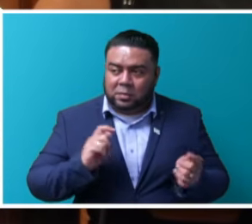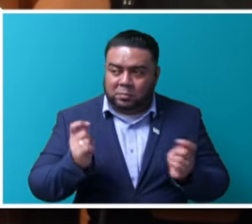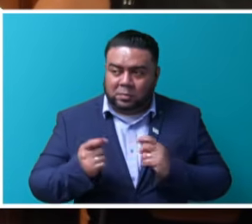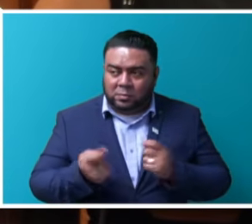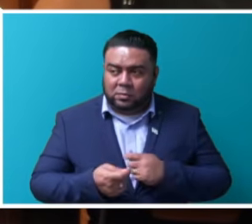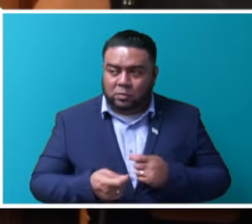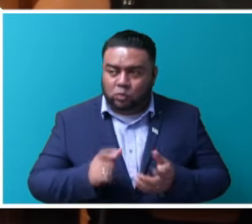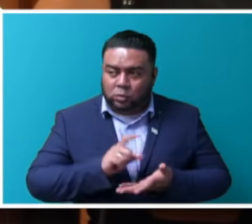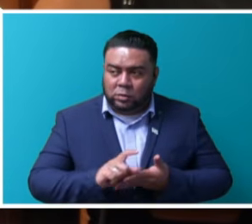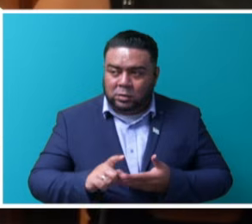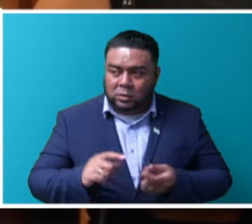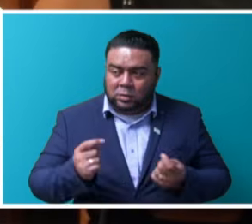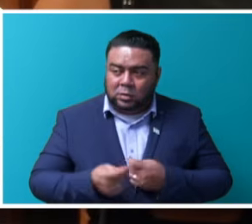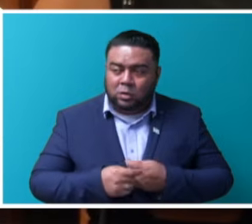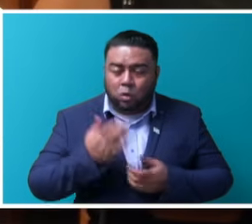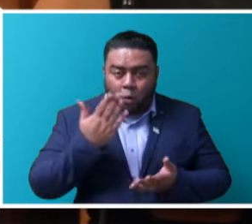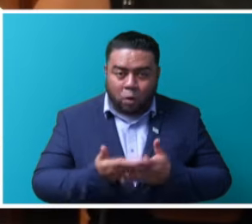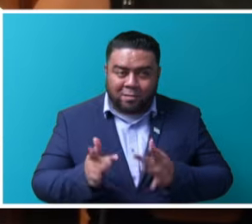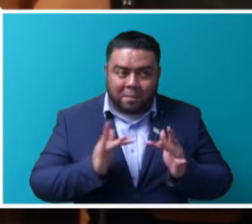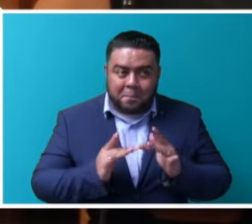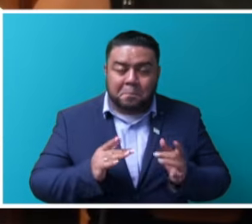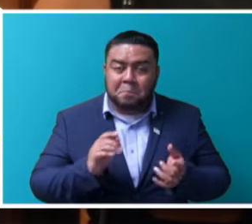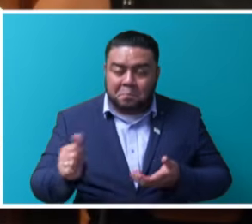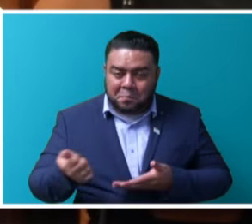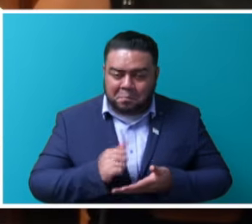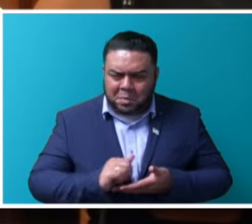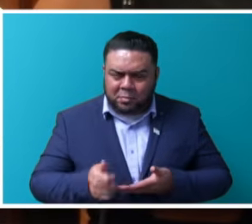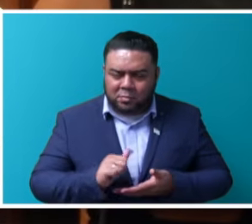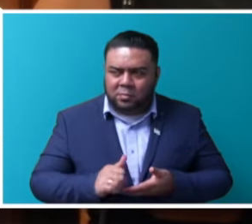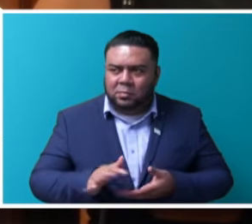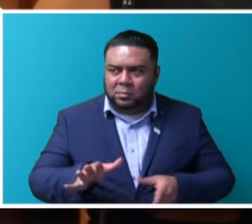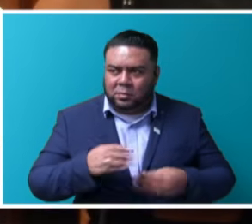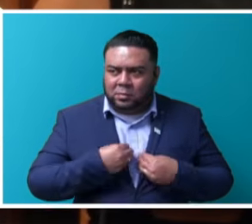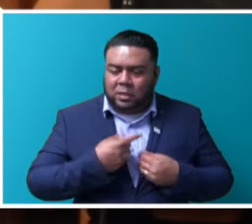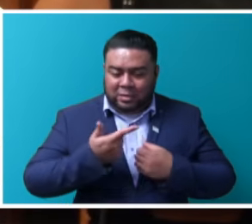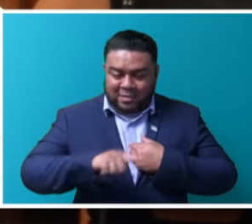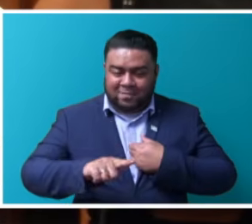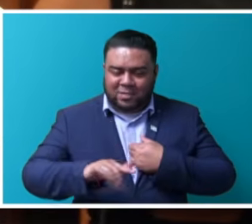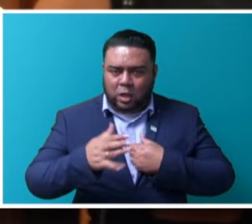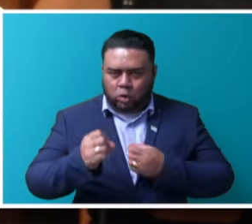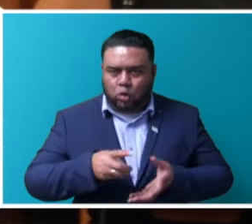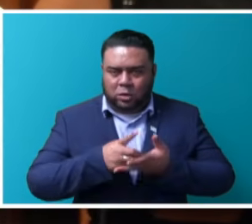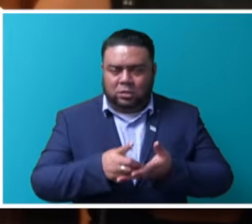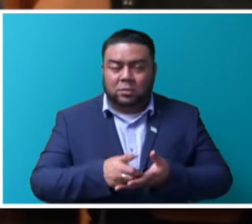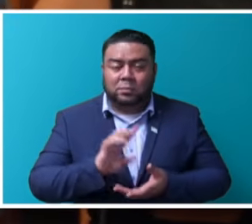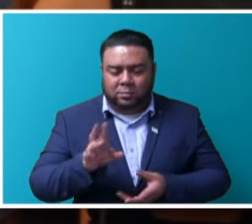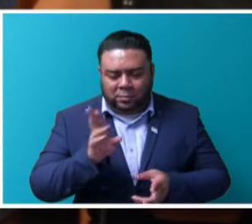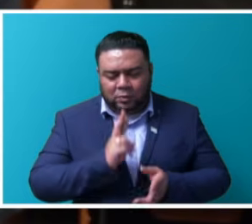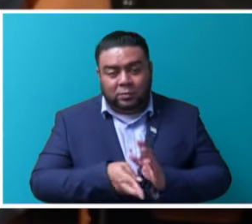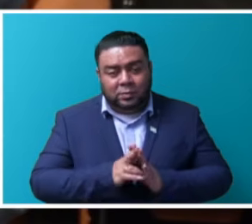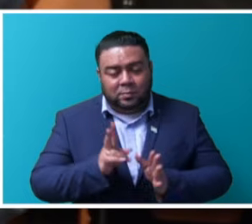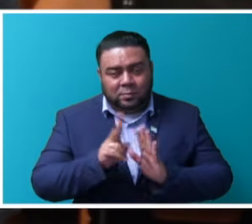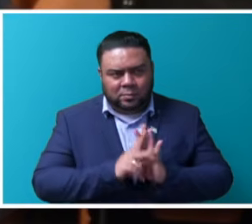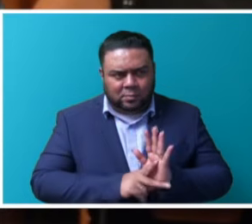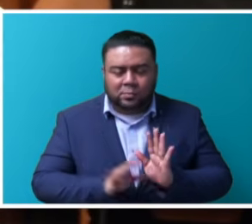to clearly distinguish between online purchase and those received as gifts and donations. Under this revised policy,